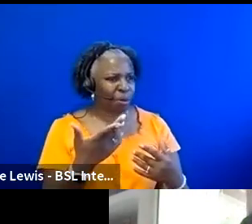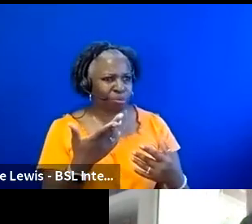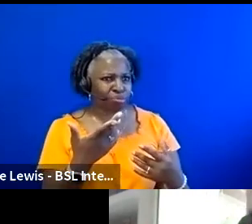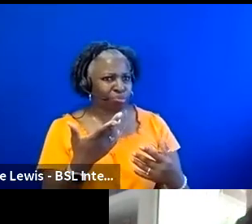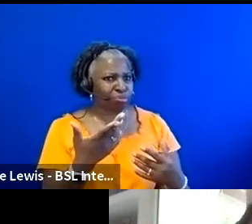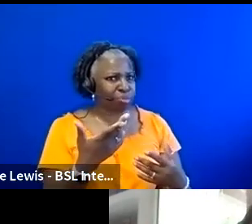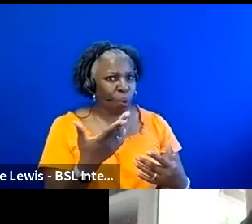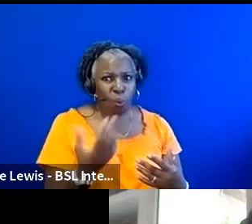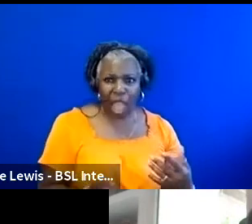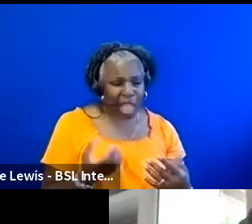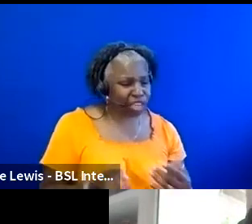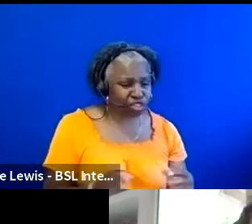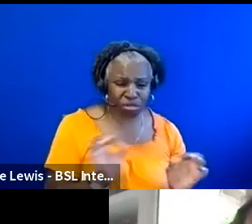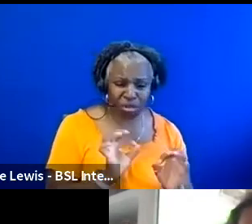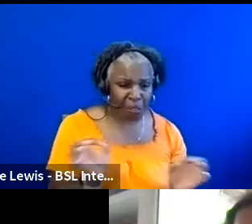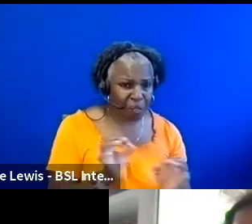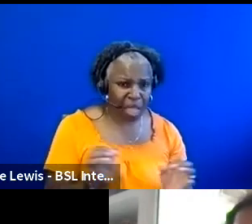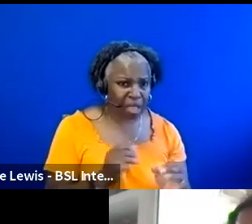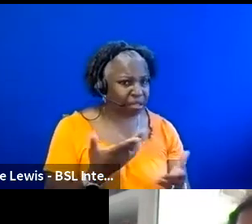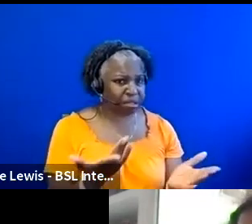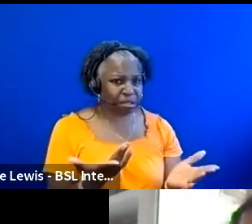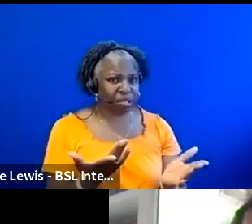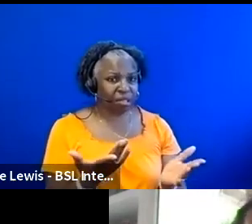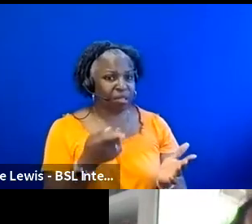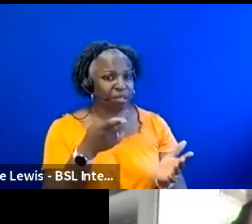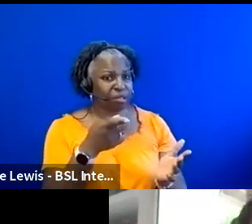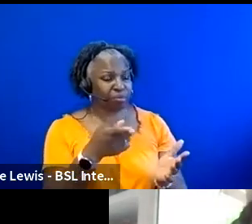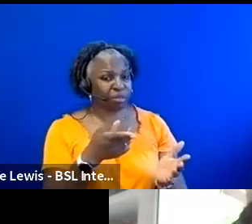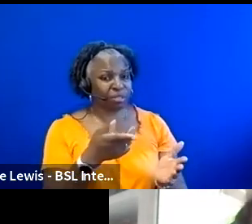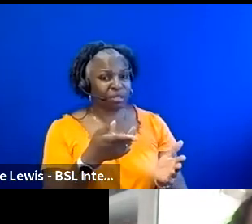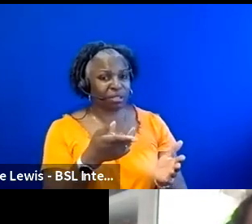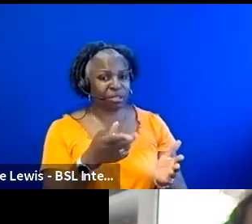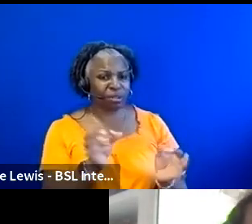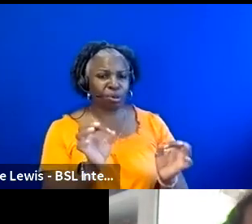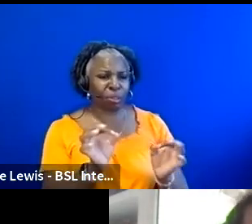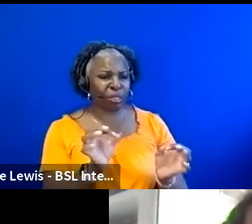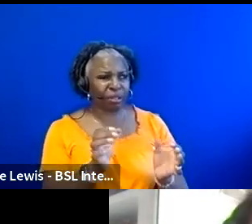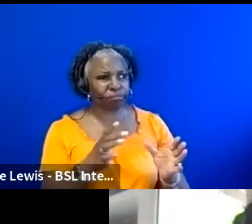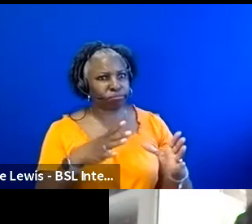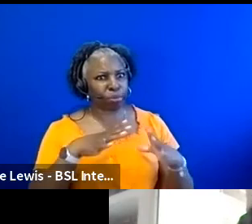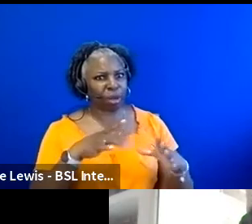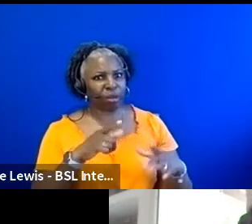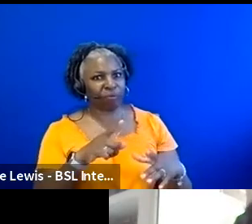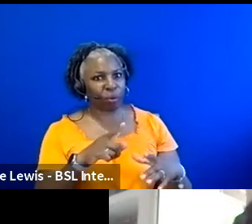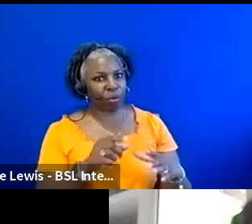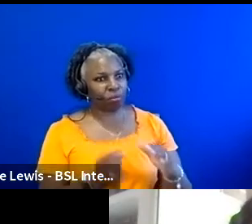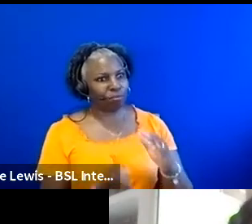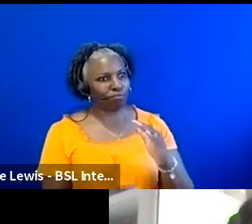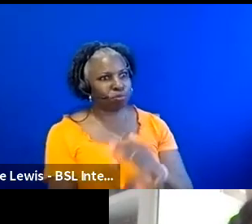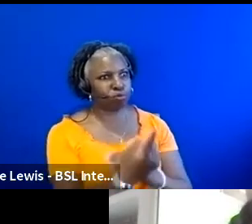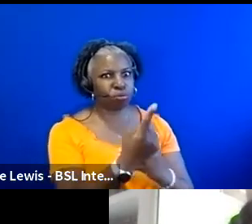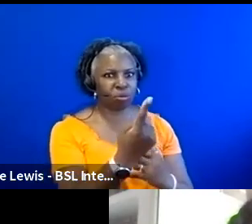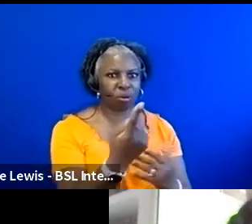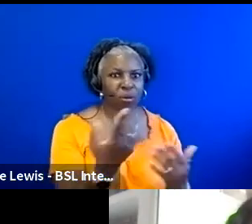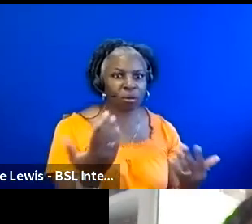It's not something he's ever been prepared to do in his life. Like, nothing prepared him for this gigantic task